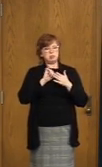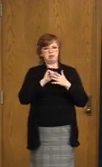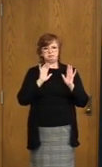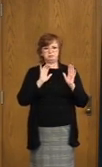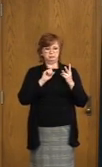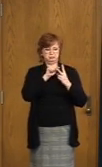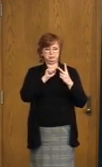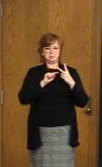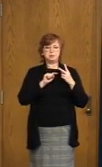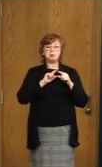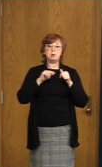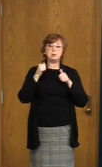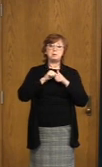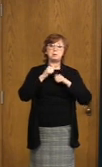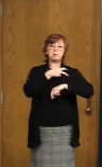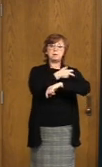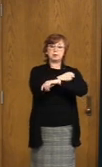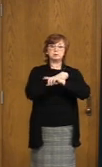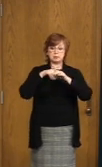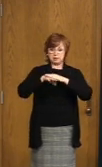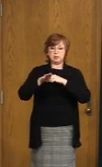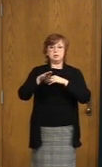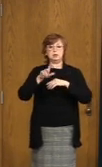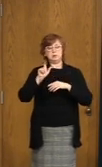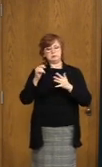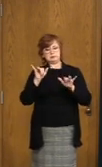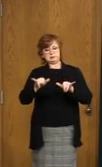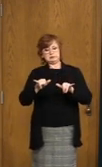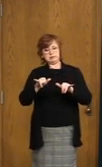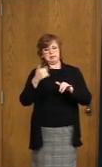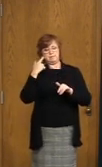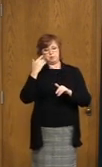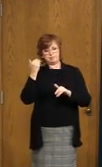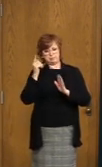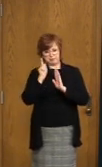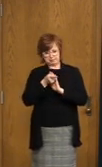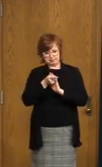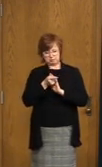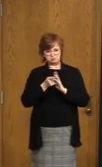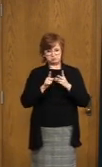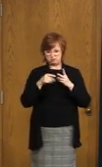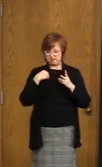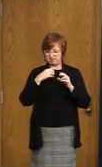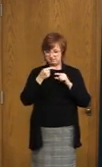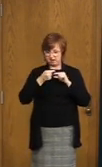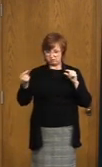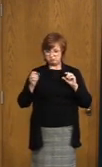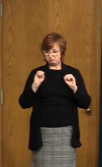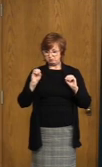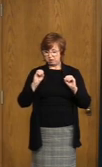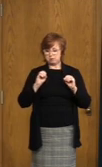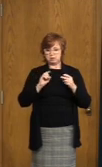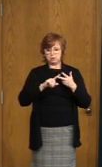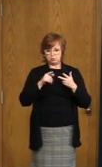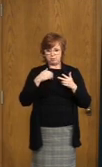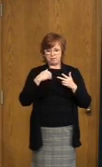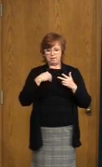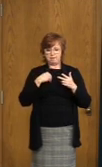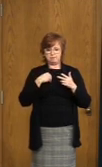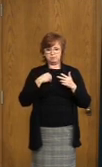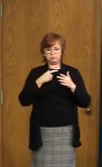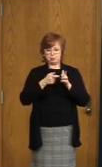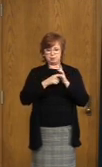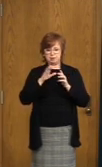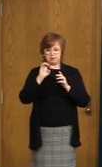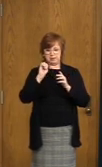wait 15 minutes if you have a history of allergies but don't have a history of anaphylactic reaction to the contents of the vaccine. You may be asked to wait